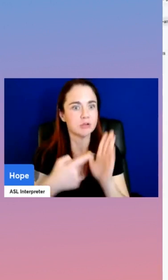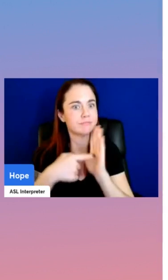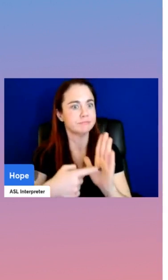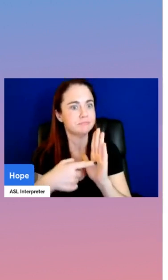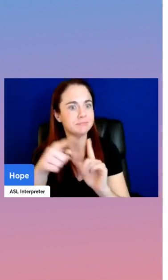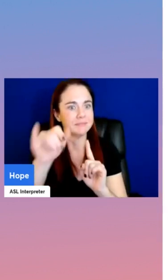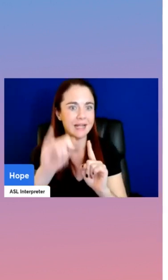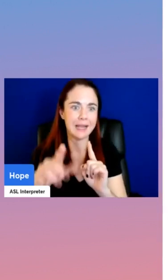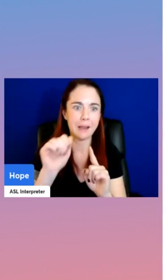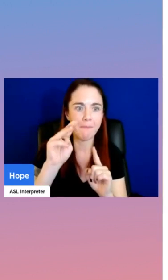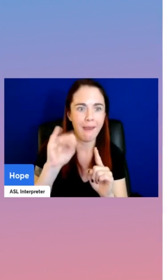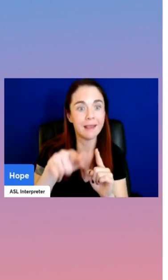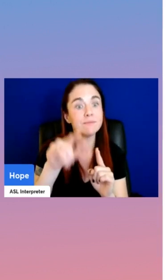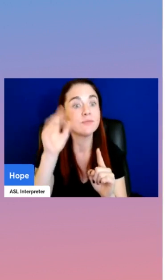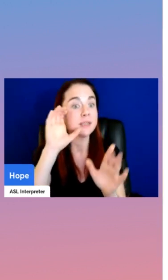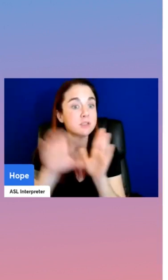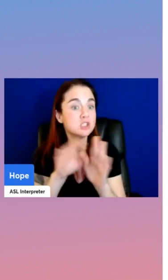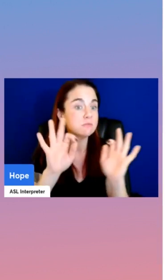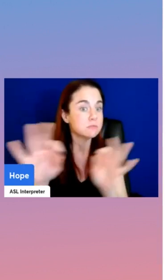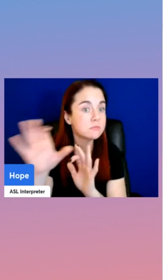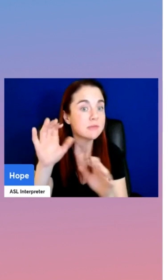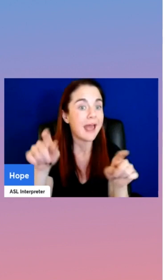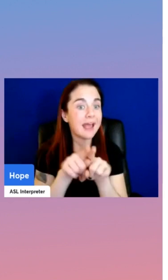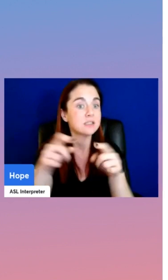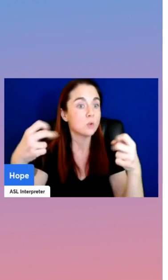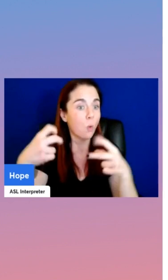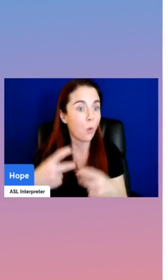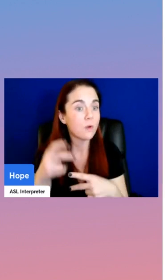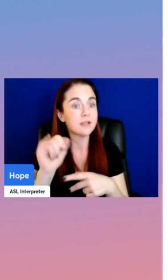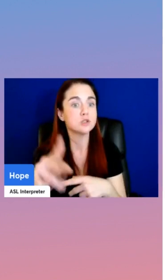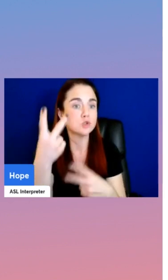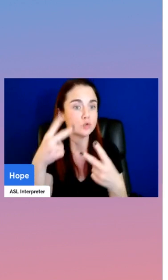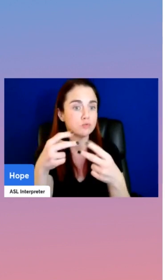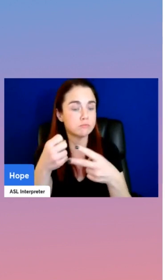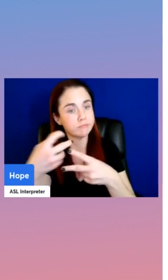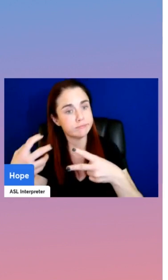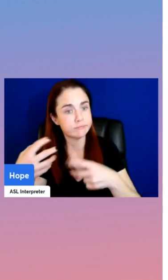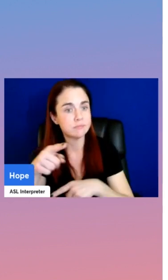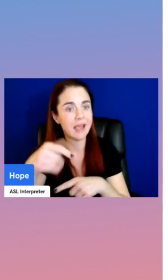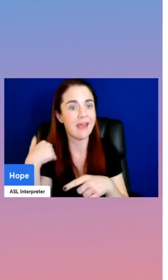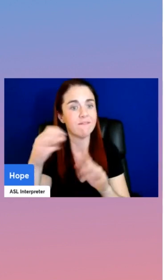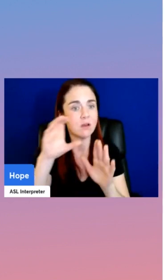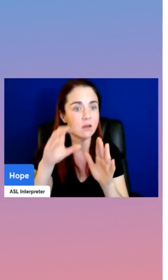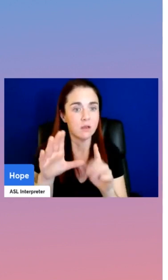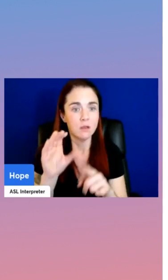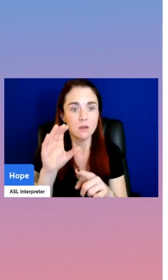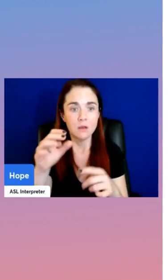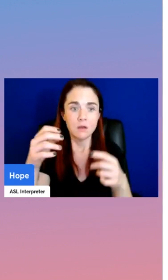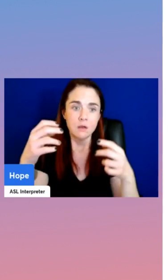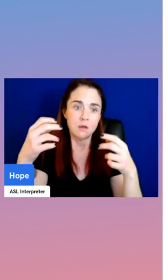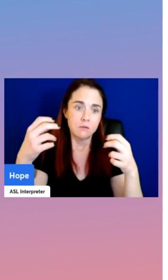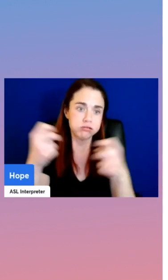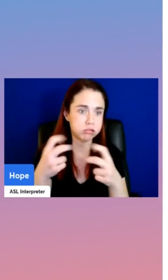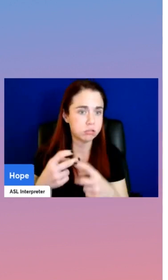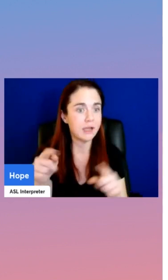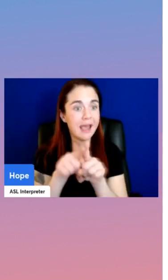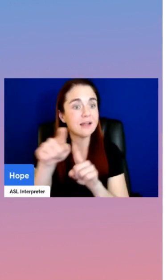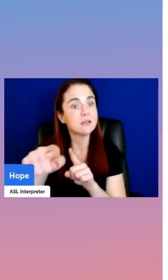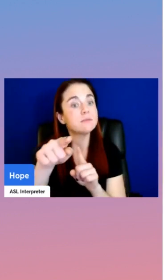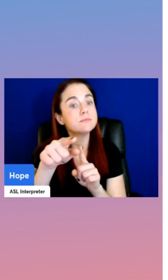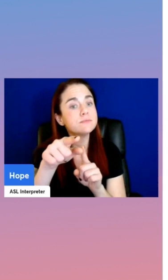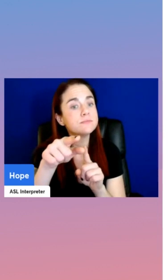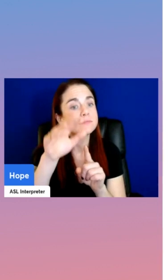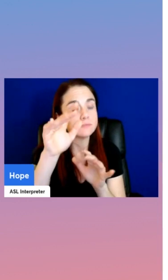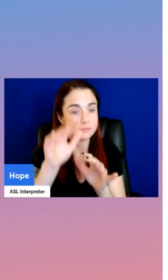code. So images as code, I have two subgroups, one which is called AMI as code and one for container images as code. So this is just to remind that Packer is